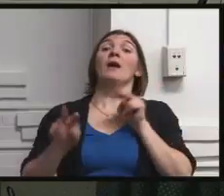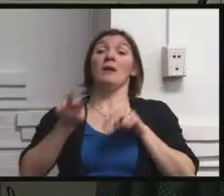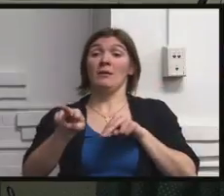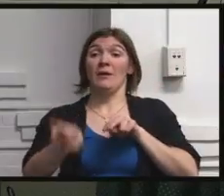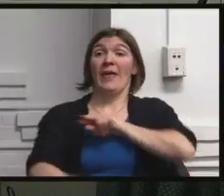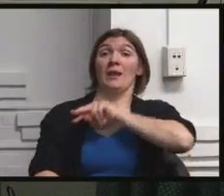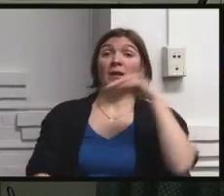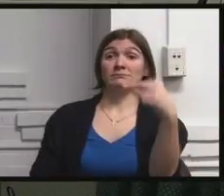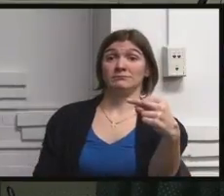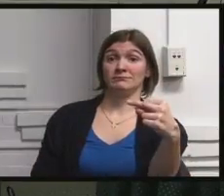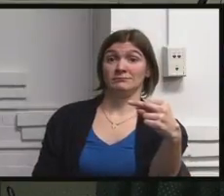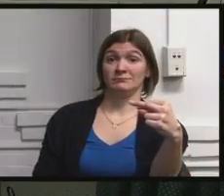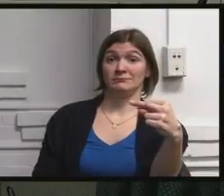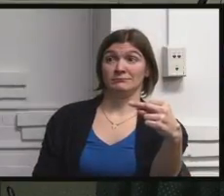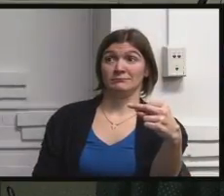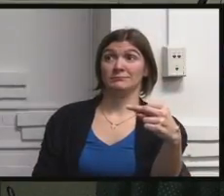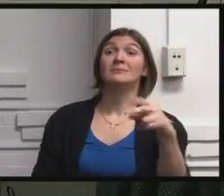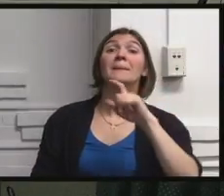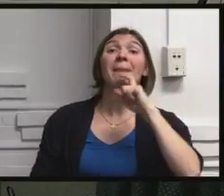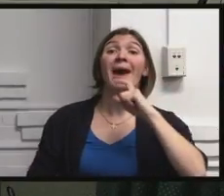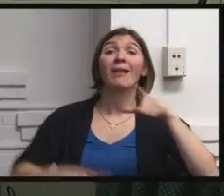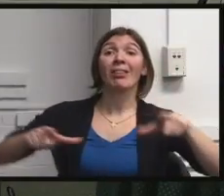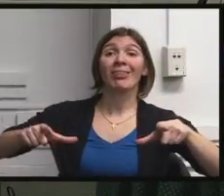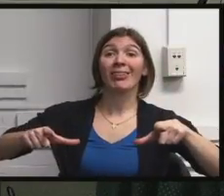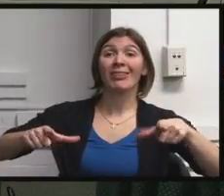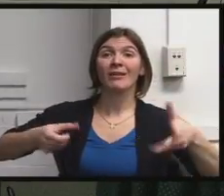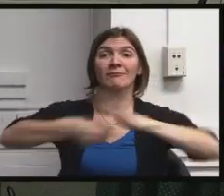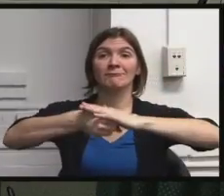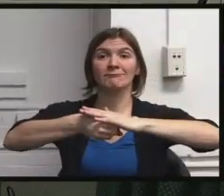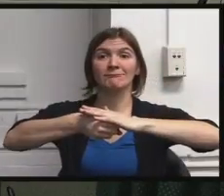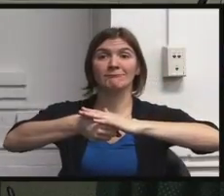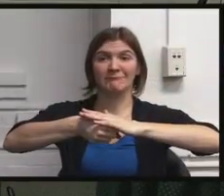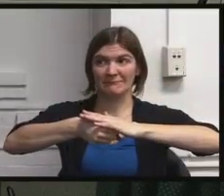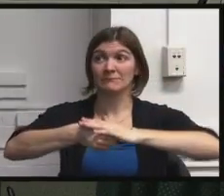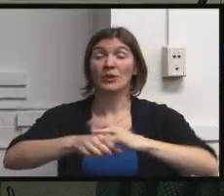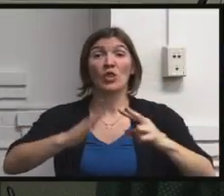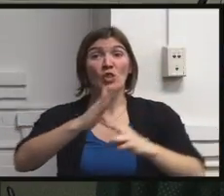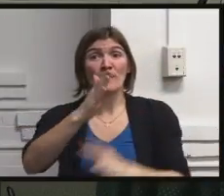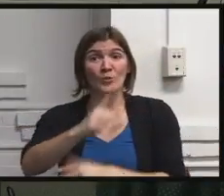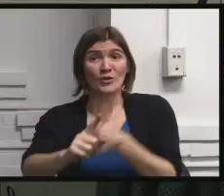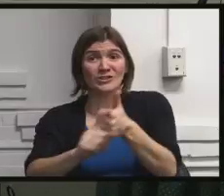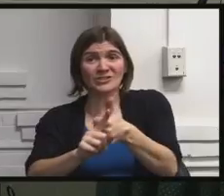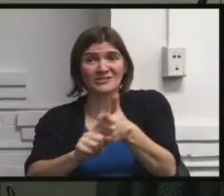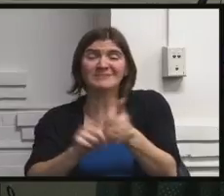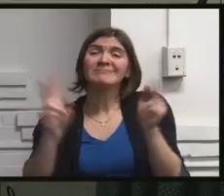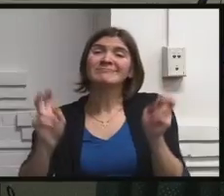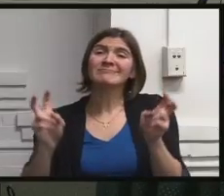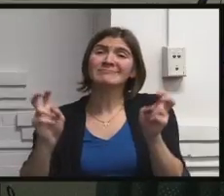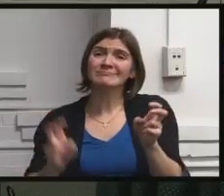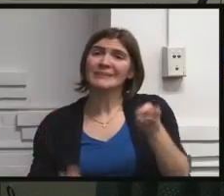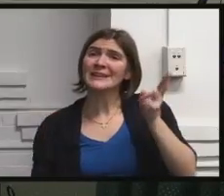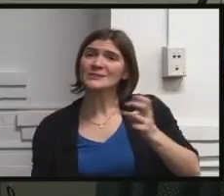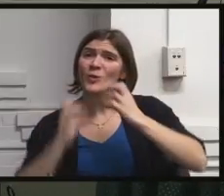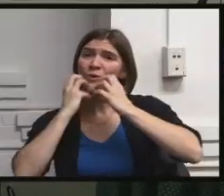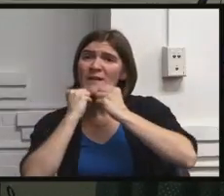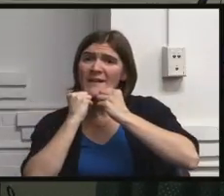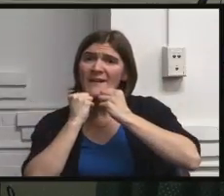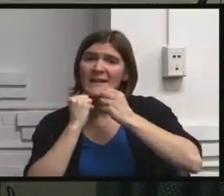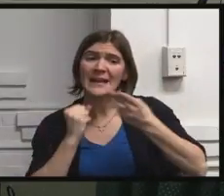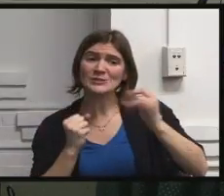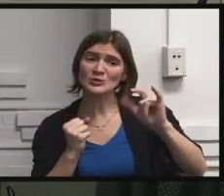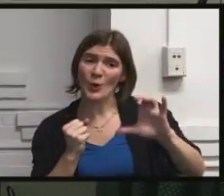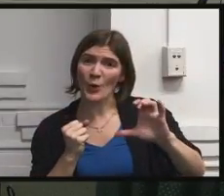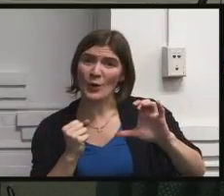state standards. You can see that's that steel plate that we were talking about. The bridge itself is considered historic. And oftentimes